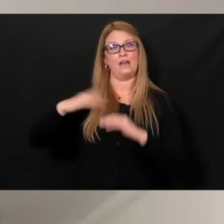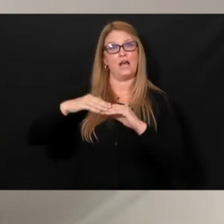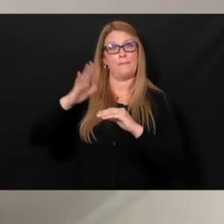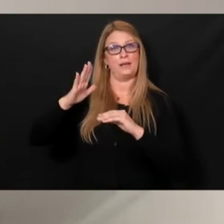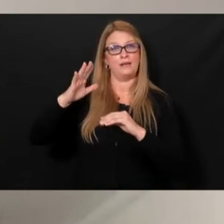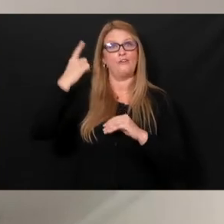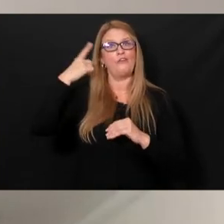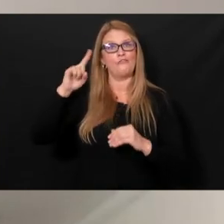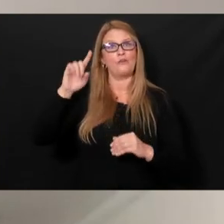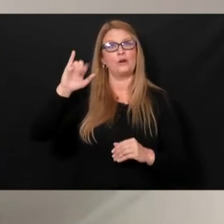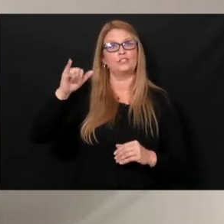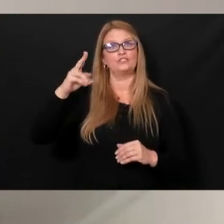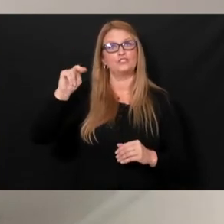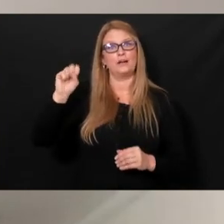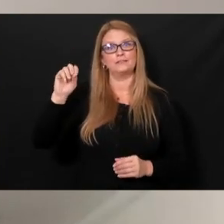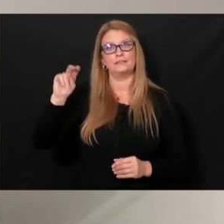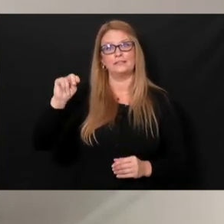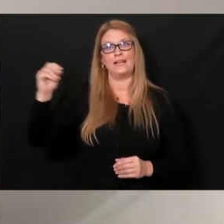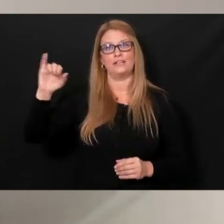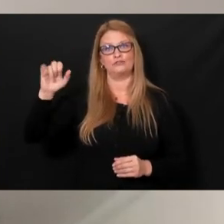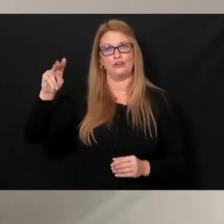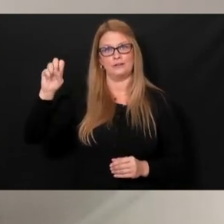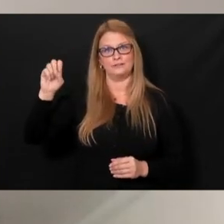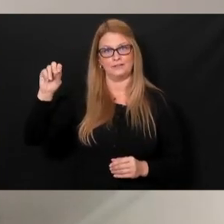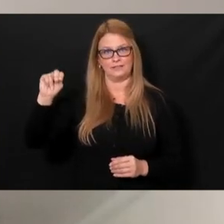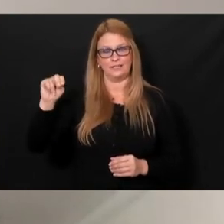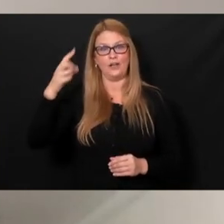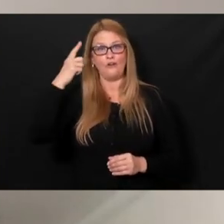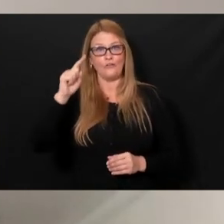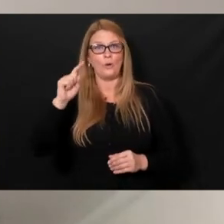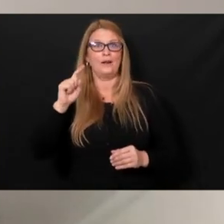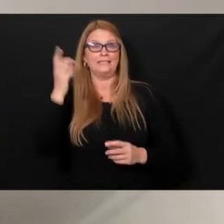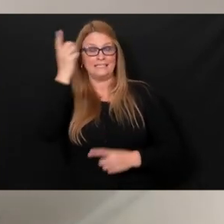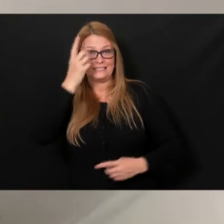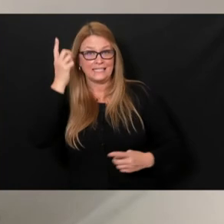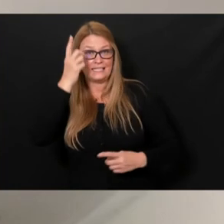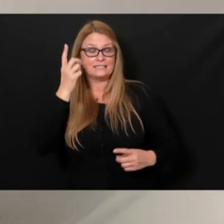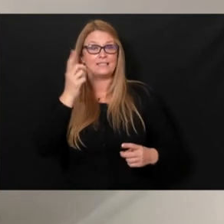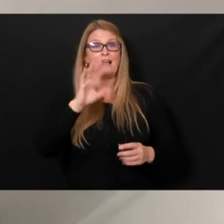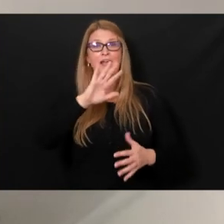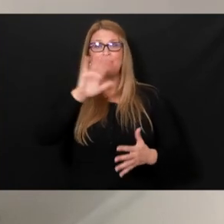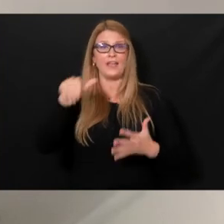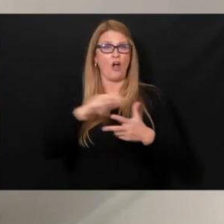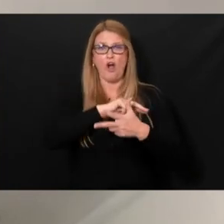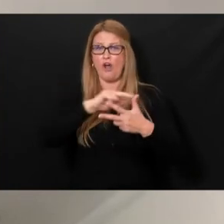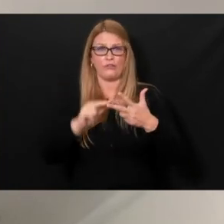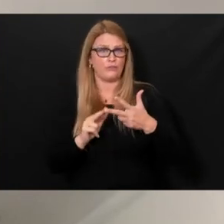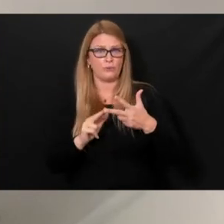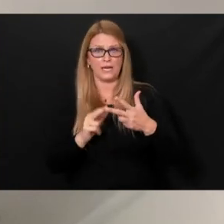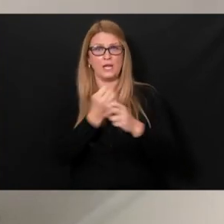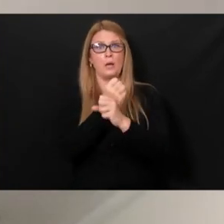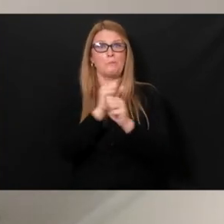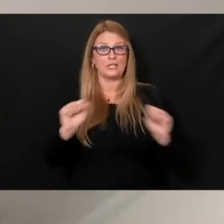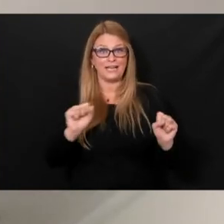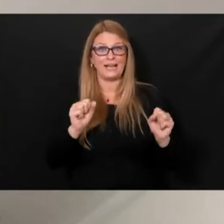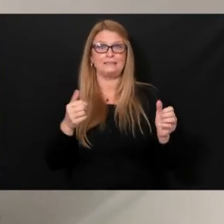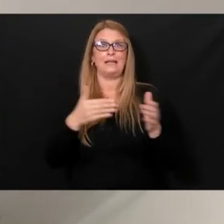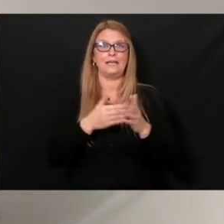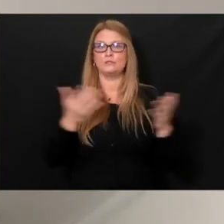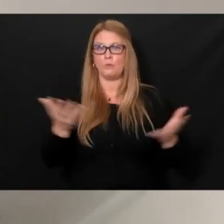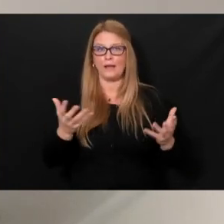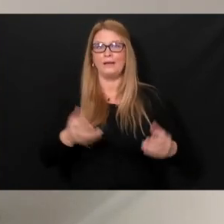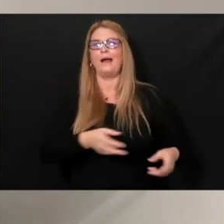percent benefit of the Johnson & Johnson vaccine for severe disease. And all these vaccines protect against hospitalizations and death. So